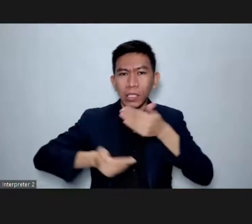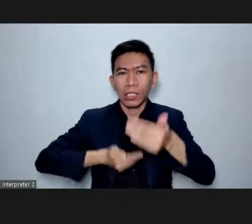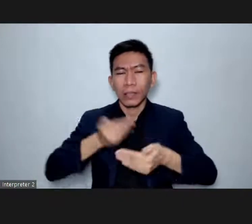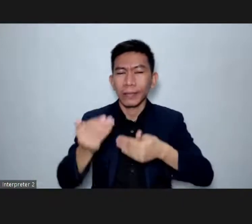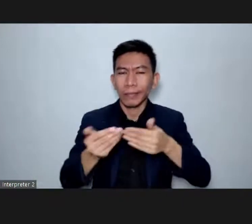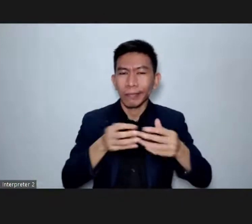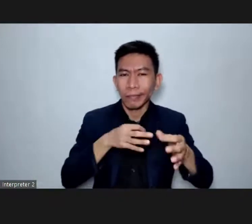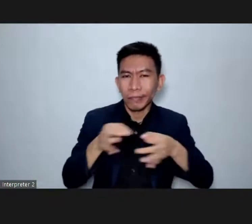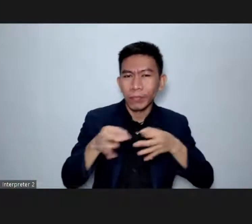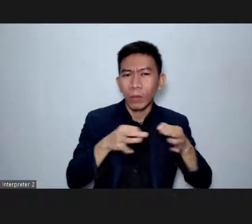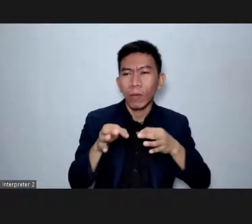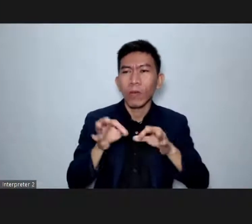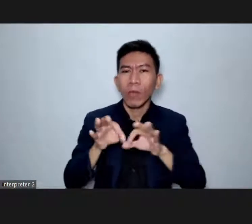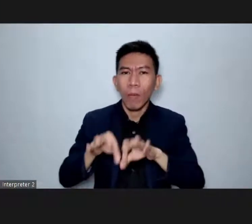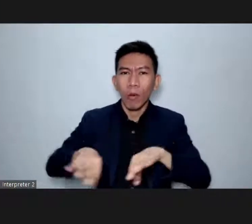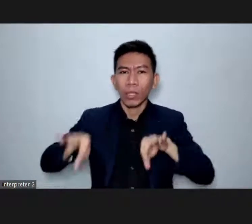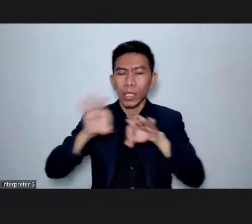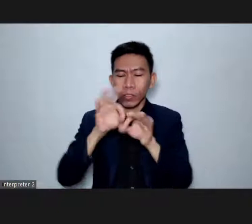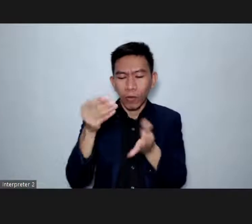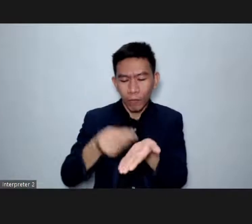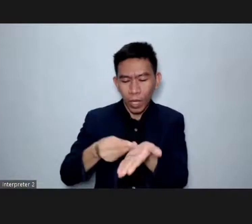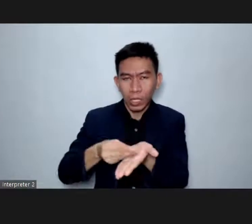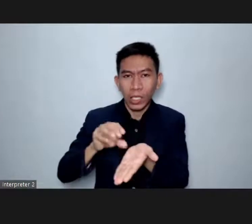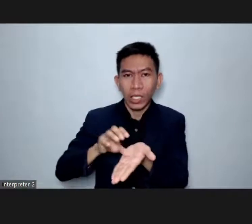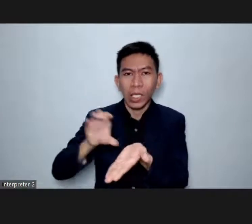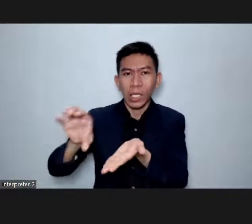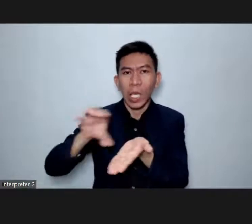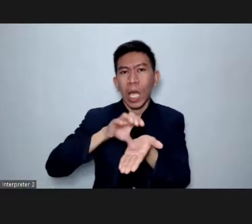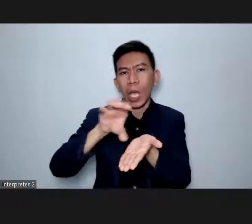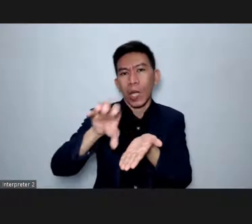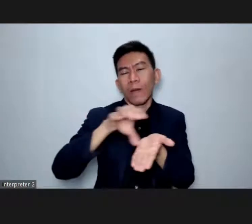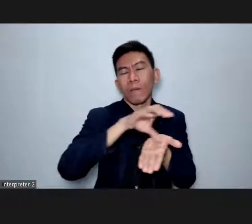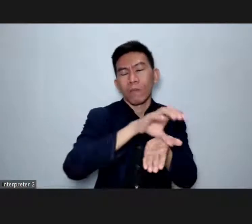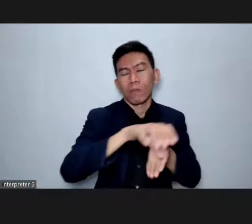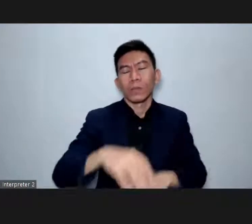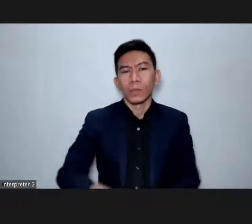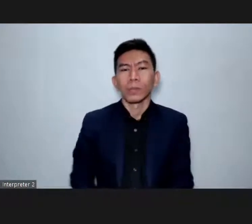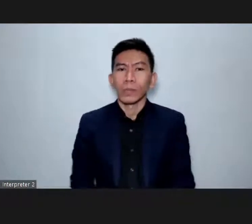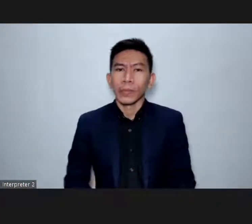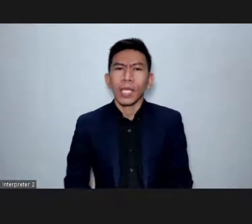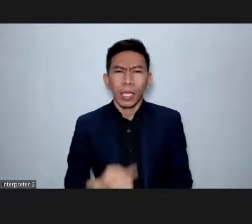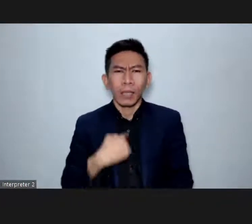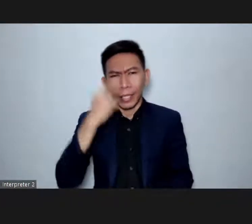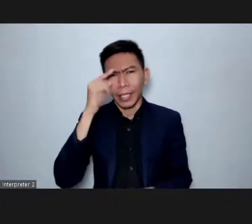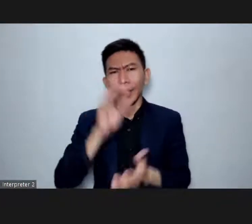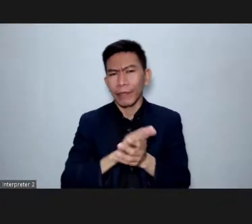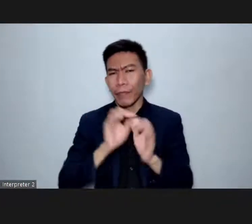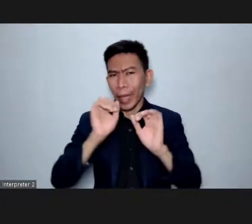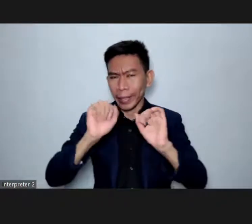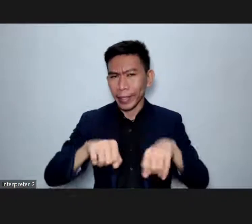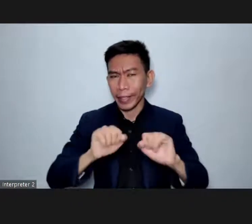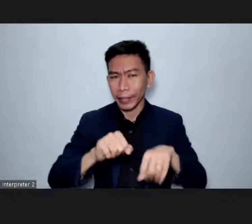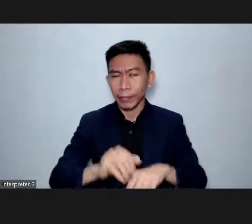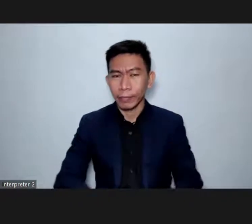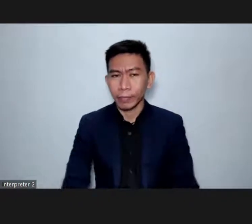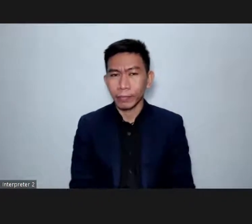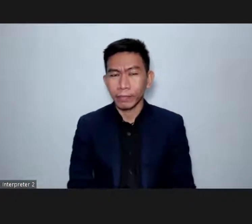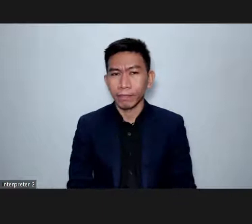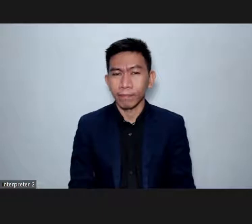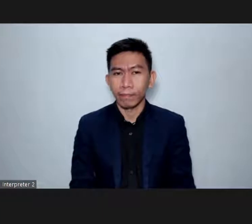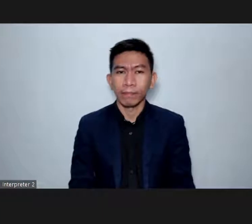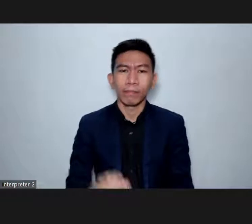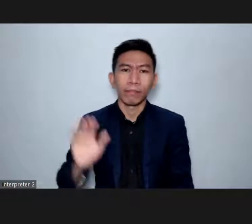defining the value for money. I do believe there are ways around it. It was mentioned towards the end of Dr.